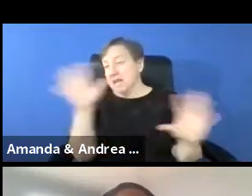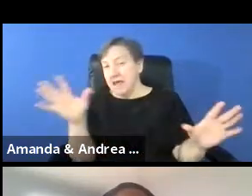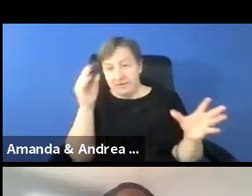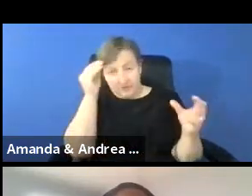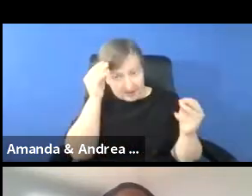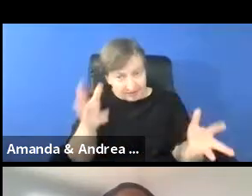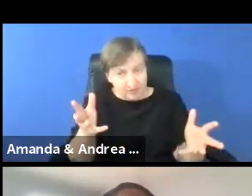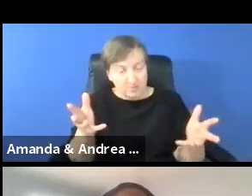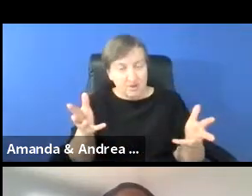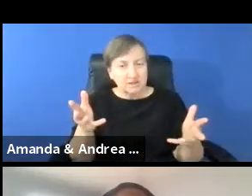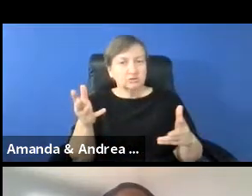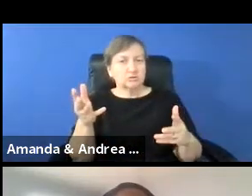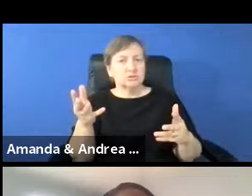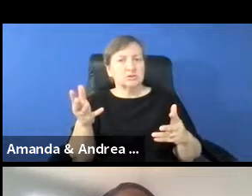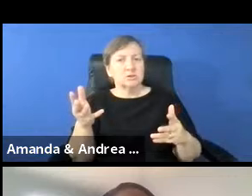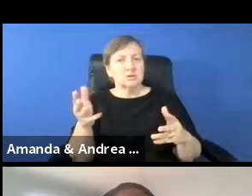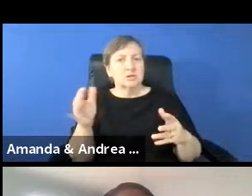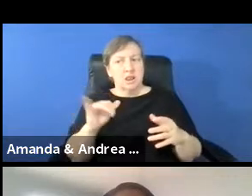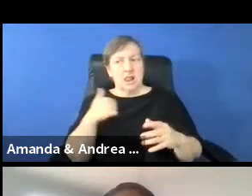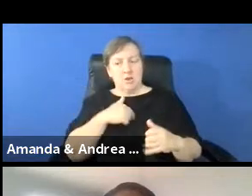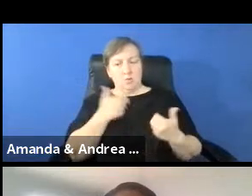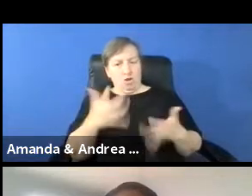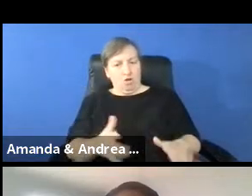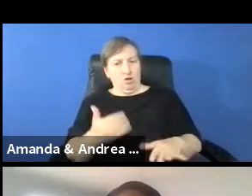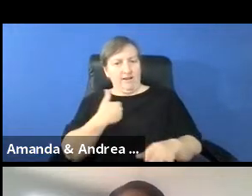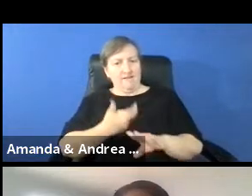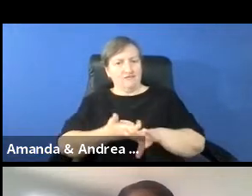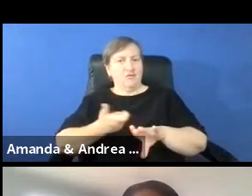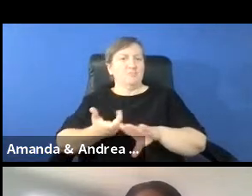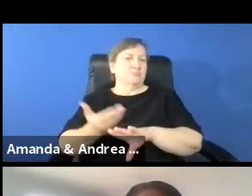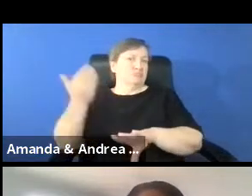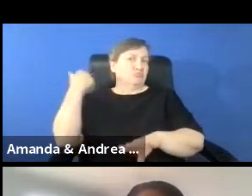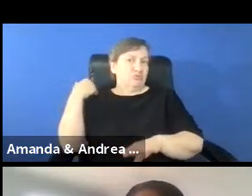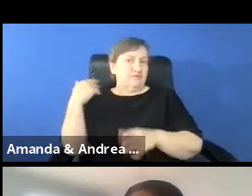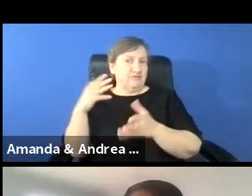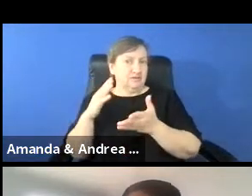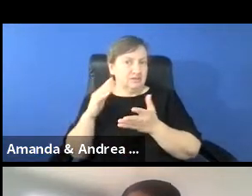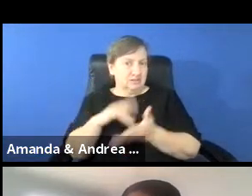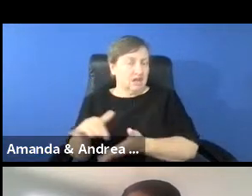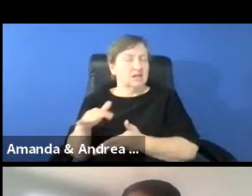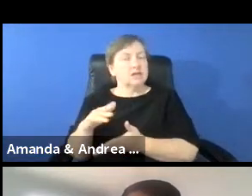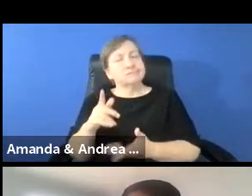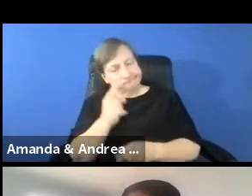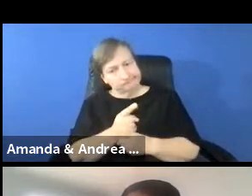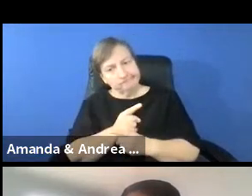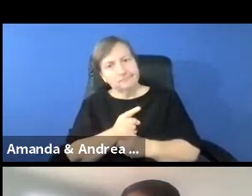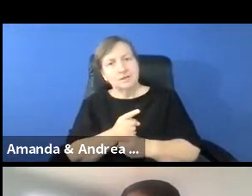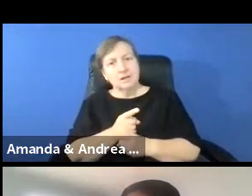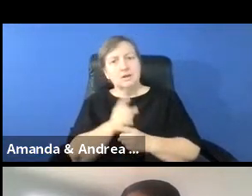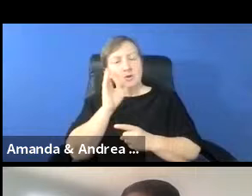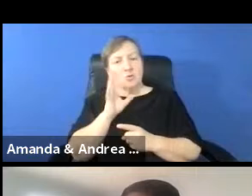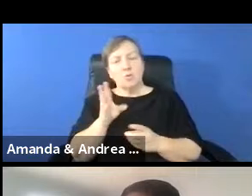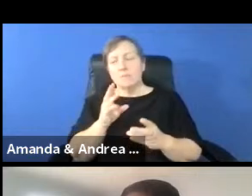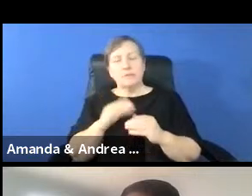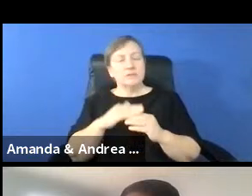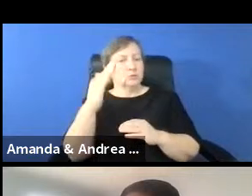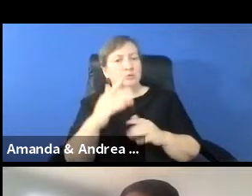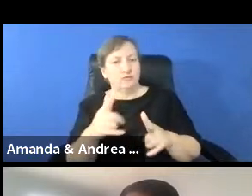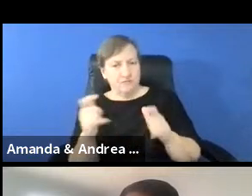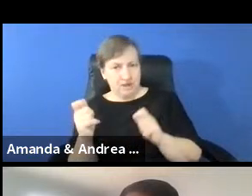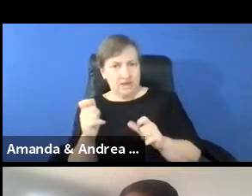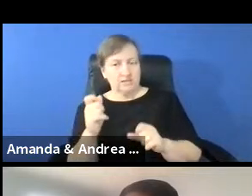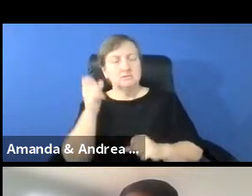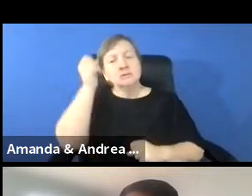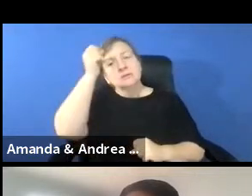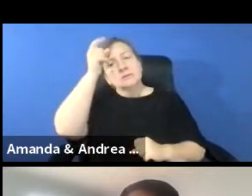information we already have from the previous study, yeah, this would be awfully fast. But